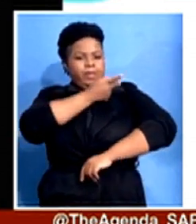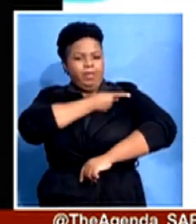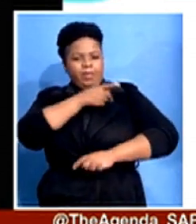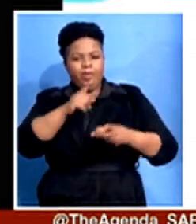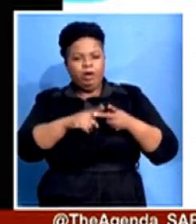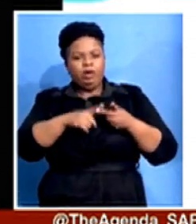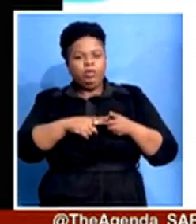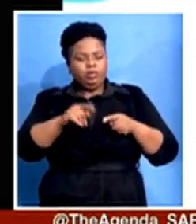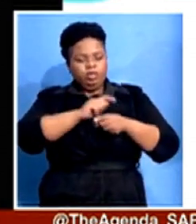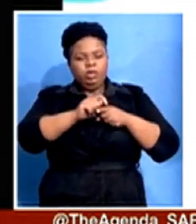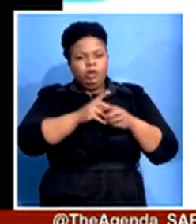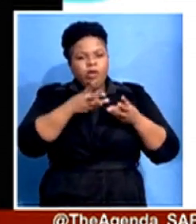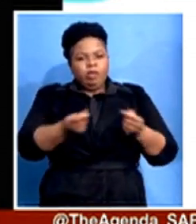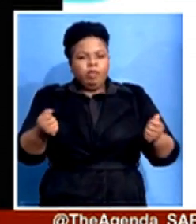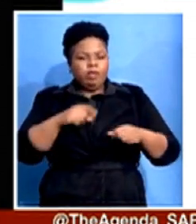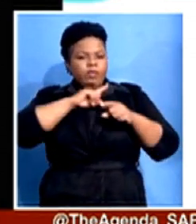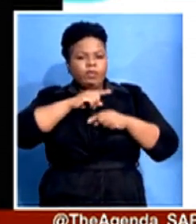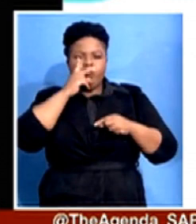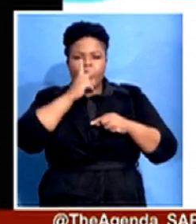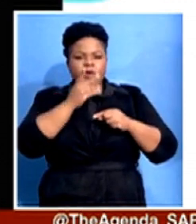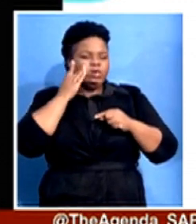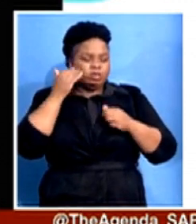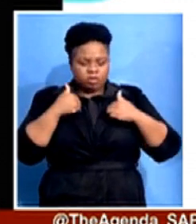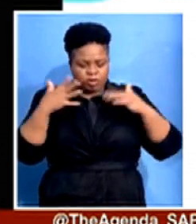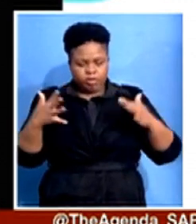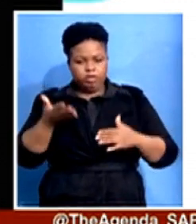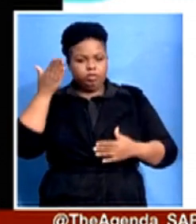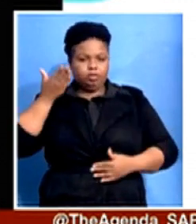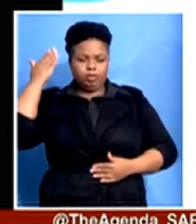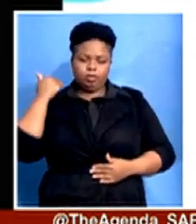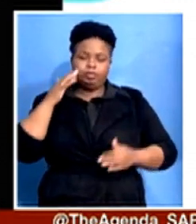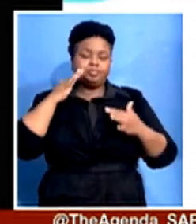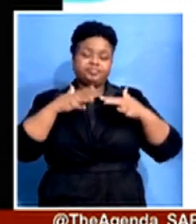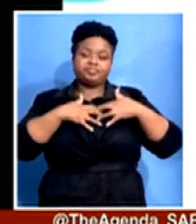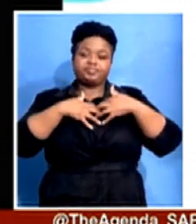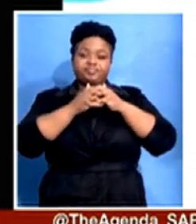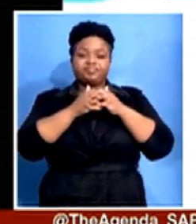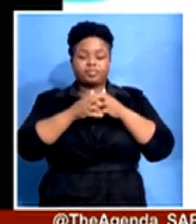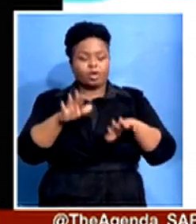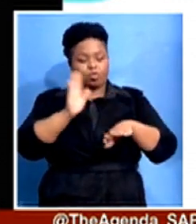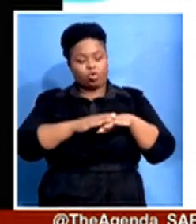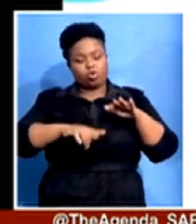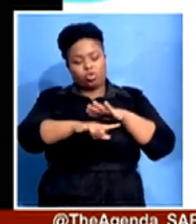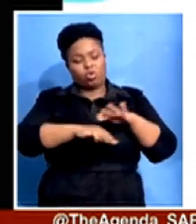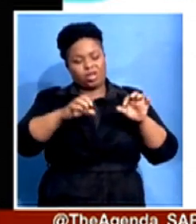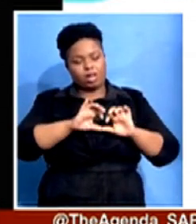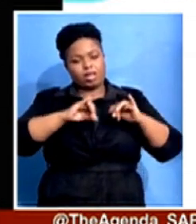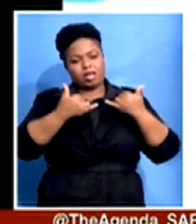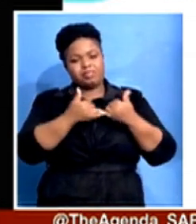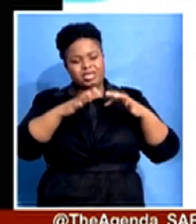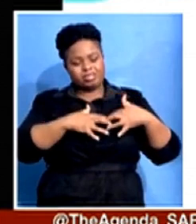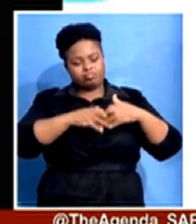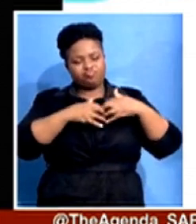in the pandemic, an emergence of local, entities and companies that were developing diagnostic